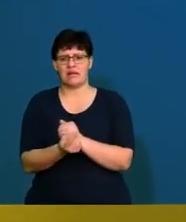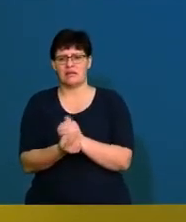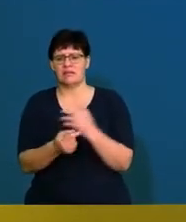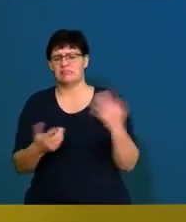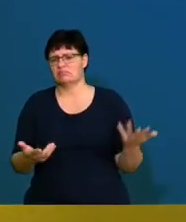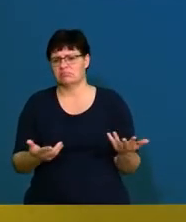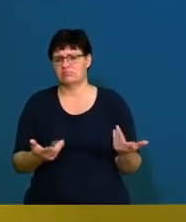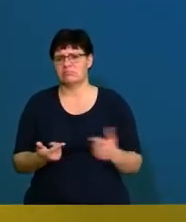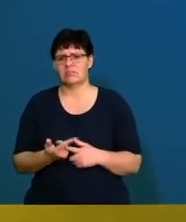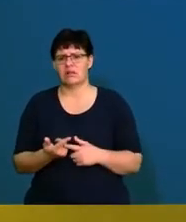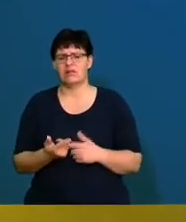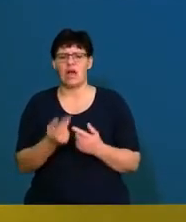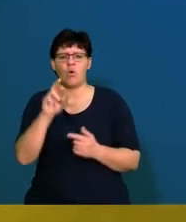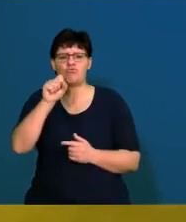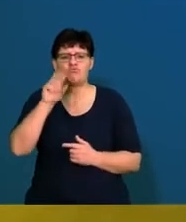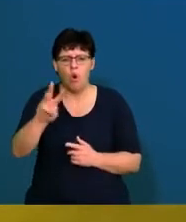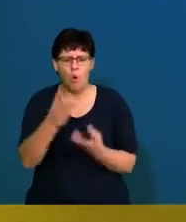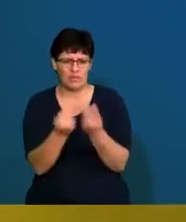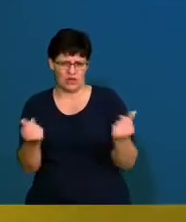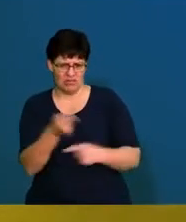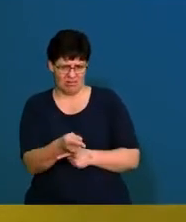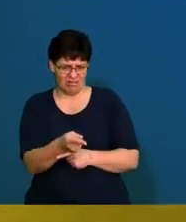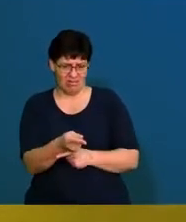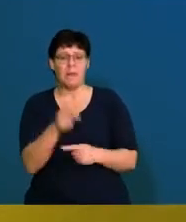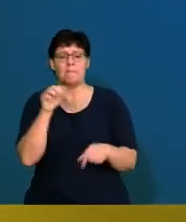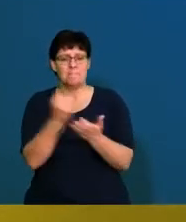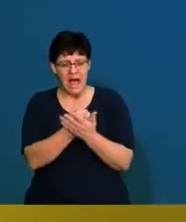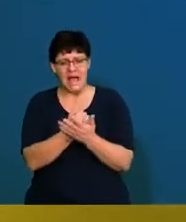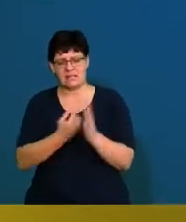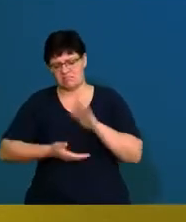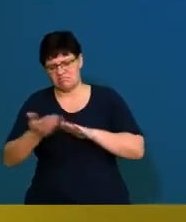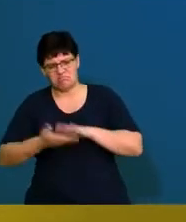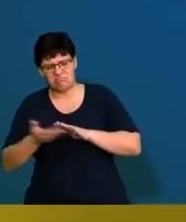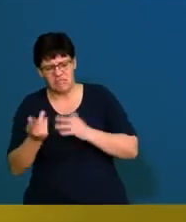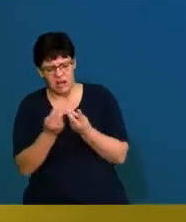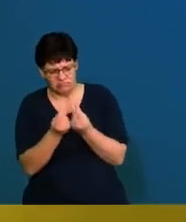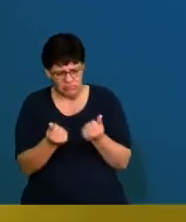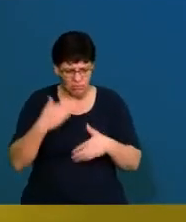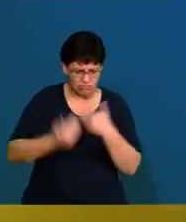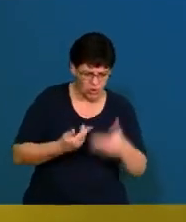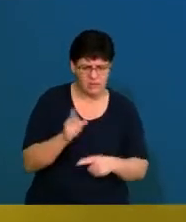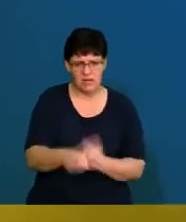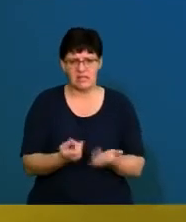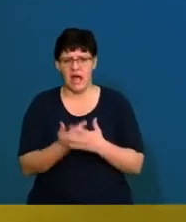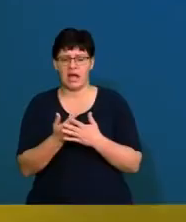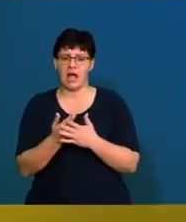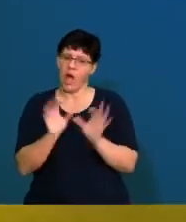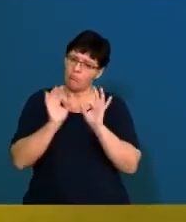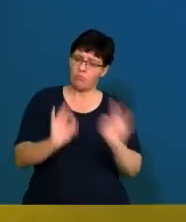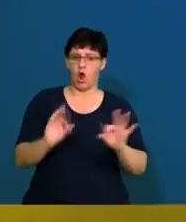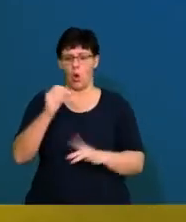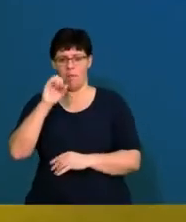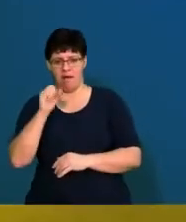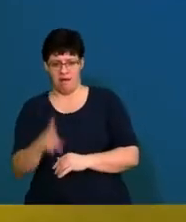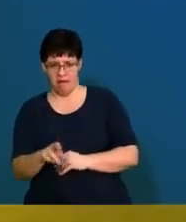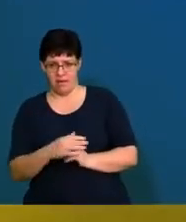ores. Ores is in raw materials. So they need to be processed to actually obtain, say for argument's sake, pure copper.